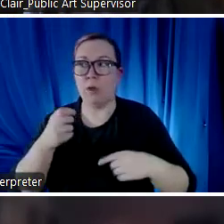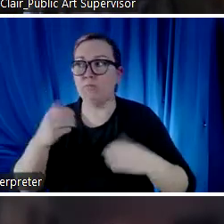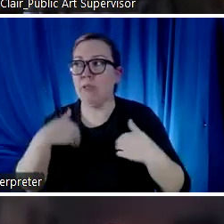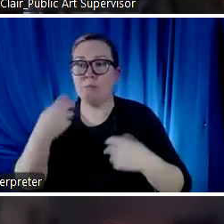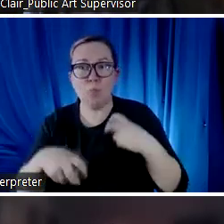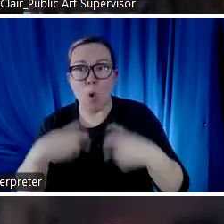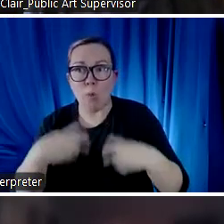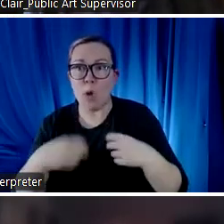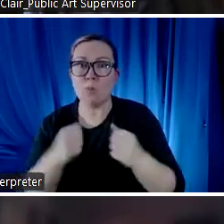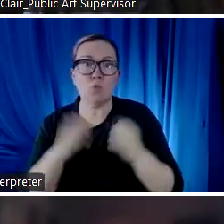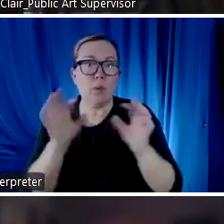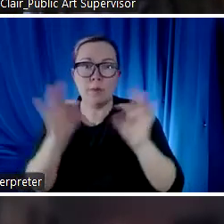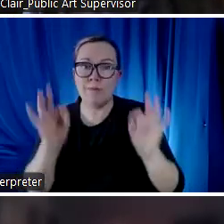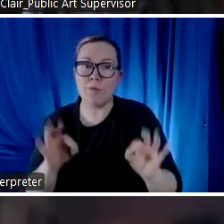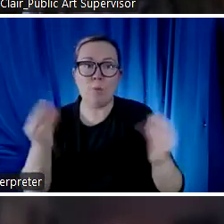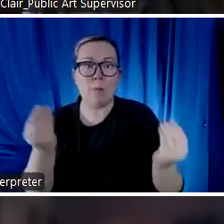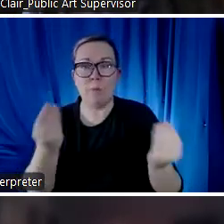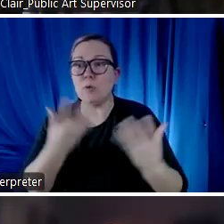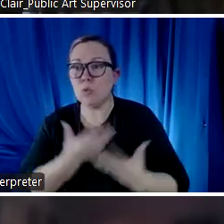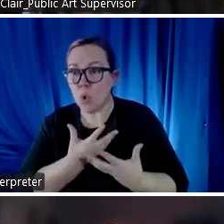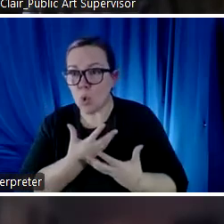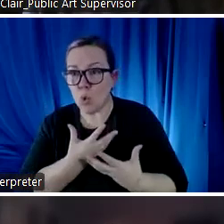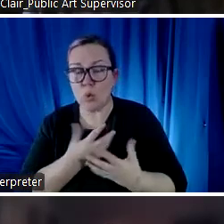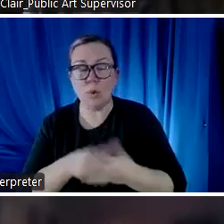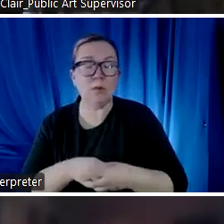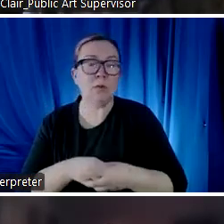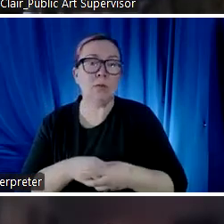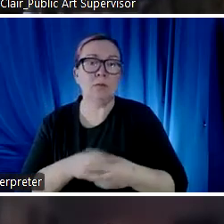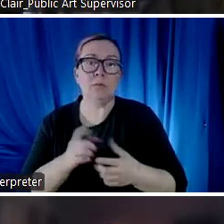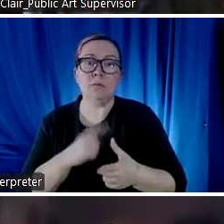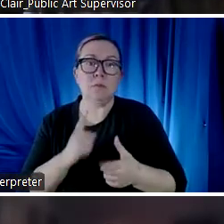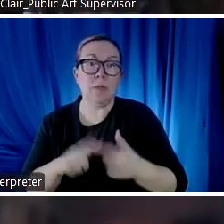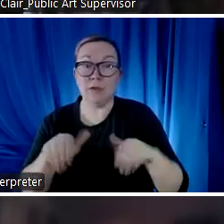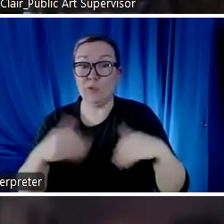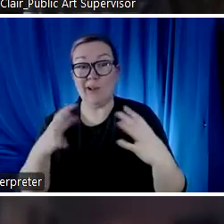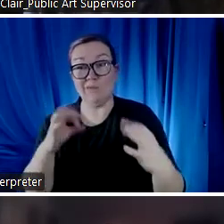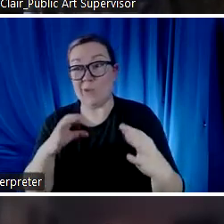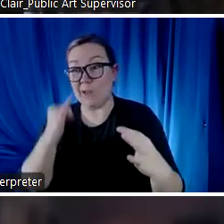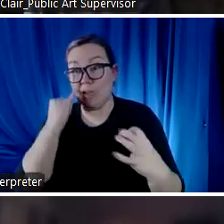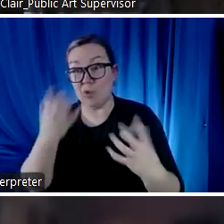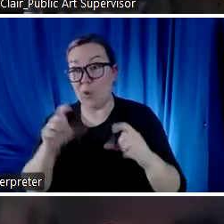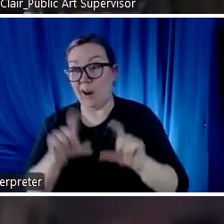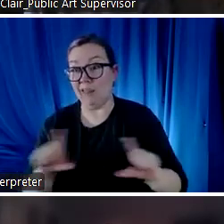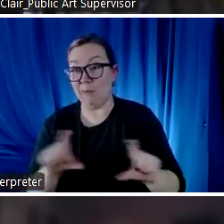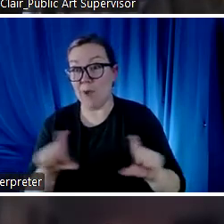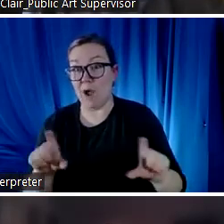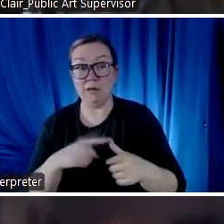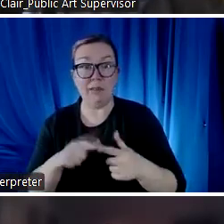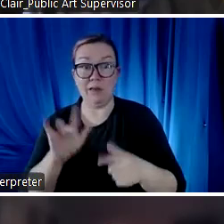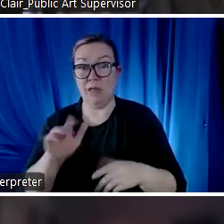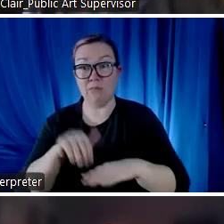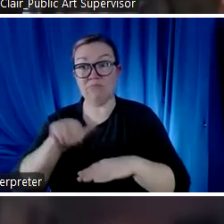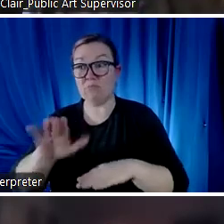problems with the form. And then you can give us some feedback if you want, and then a simple submission.